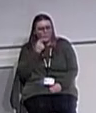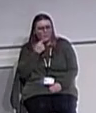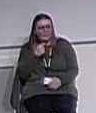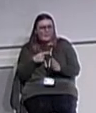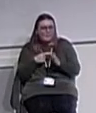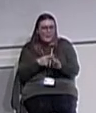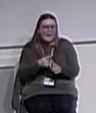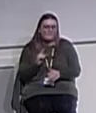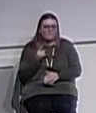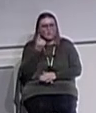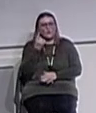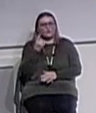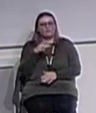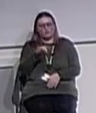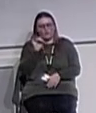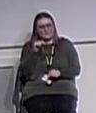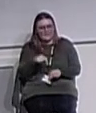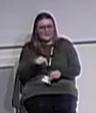the foundation year.